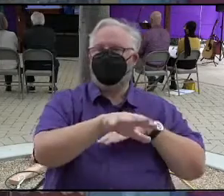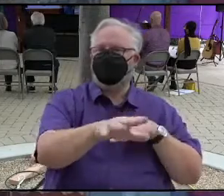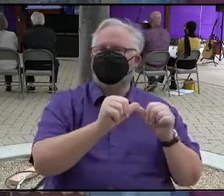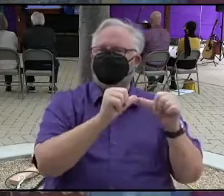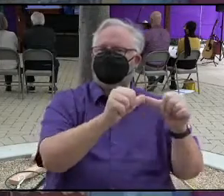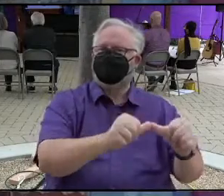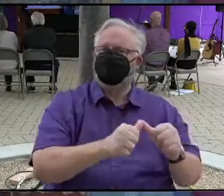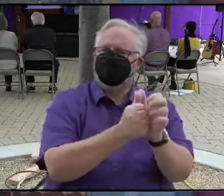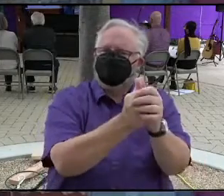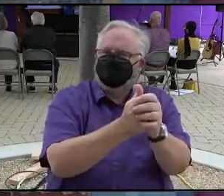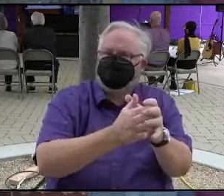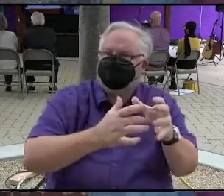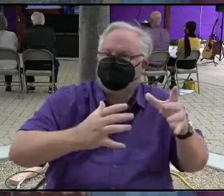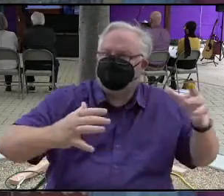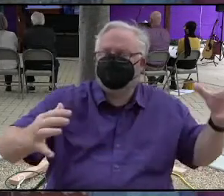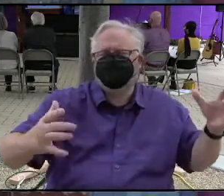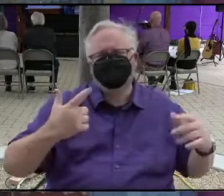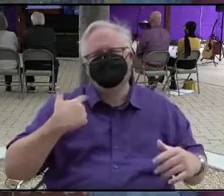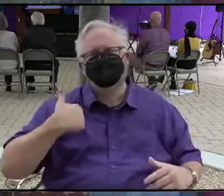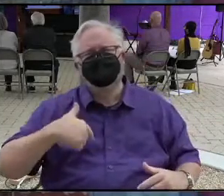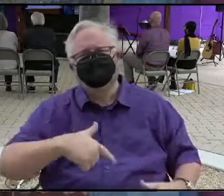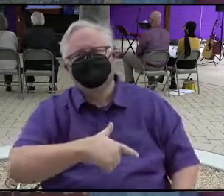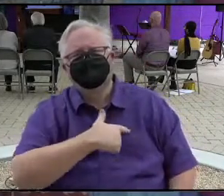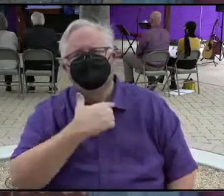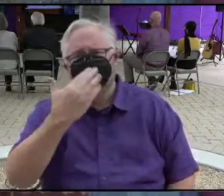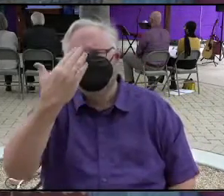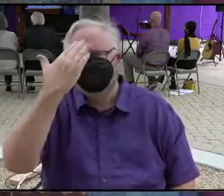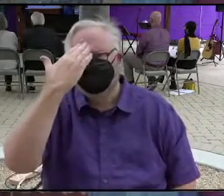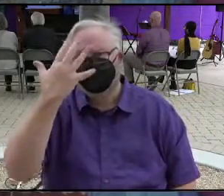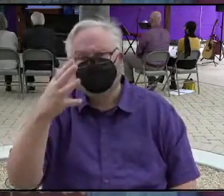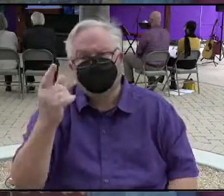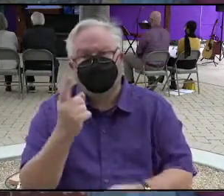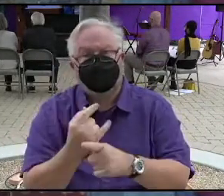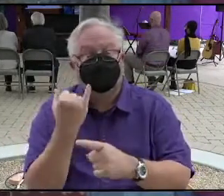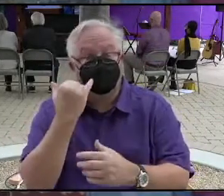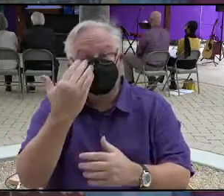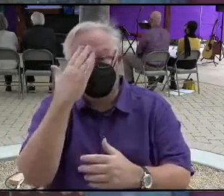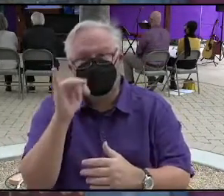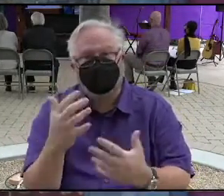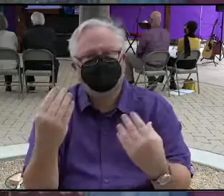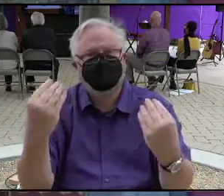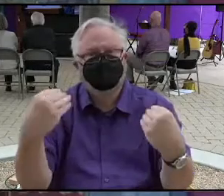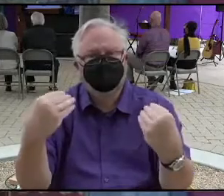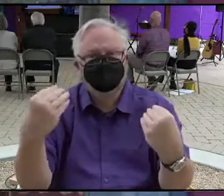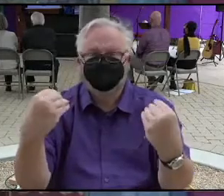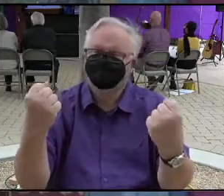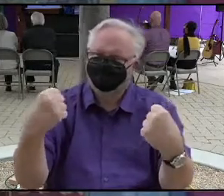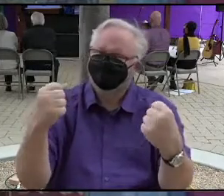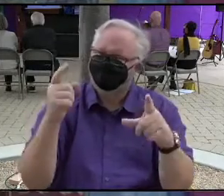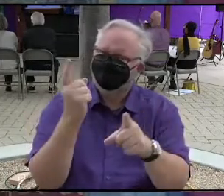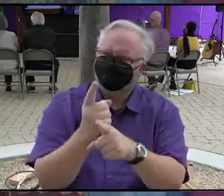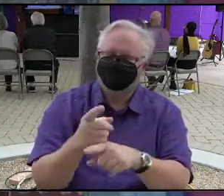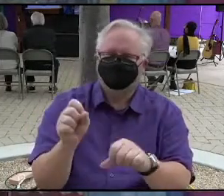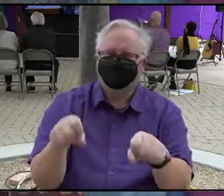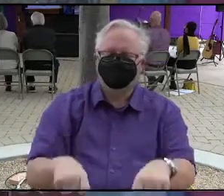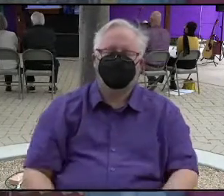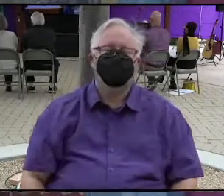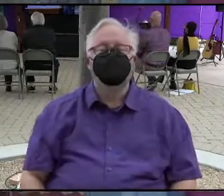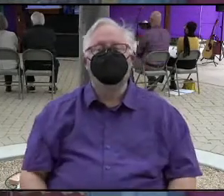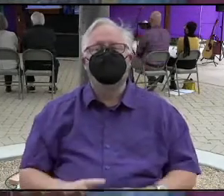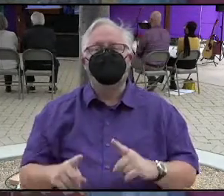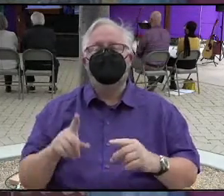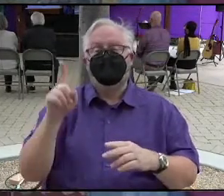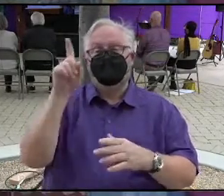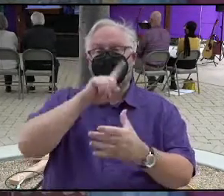So we know this stuff, right? Nod if you know this stuff. Yeah. But the myth